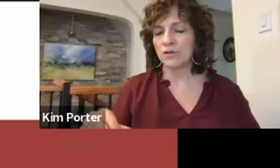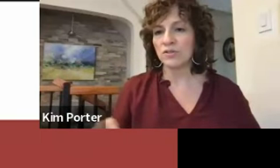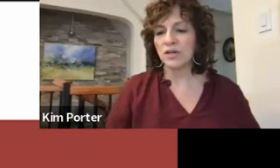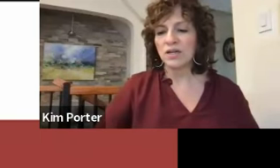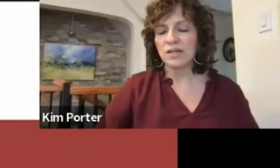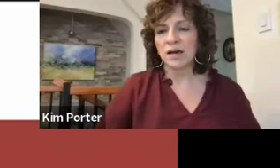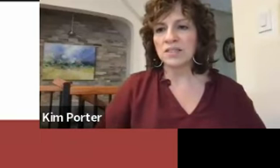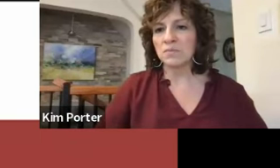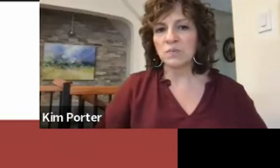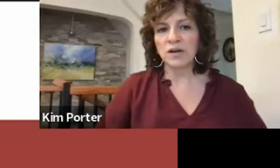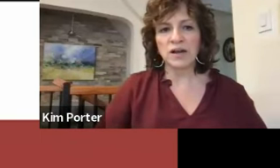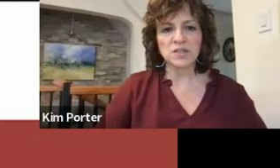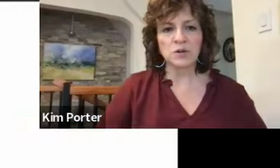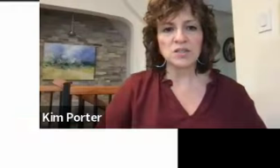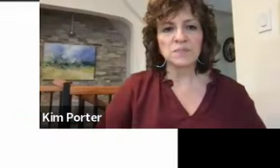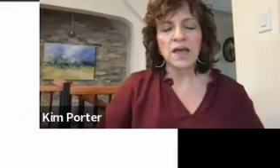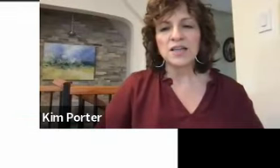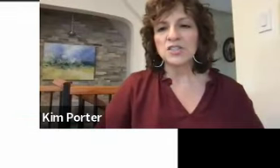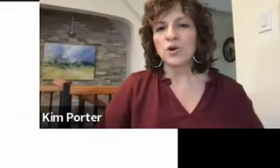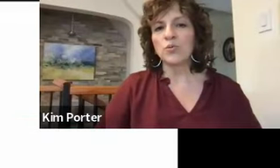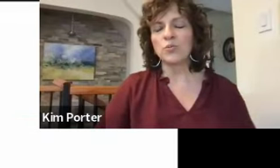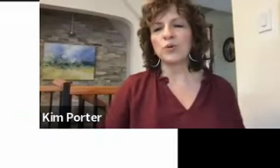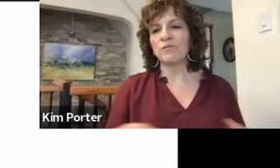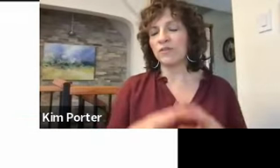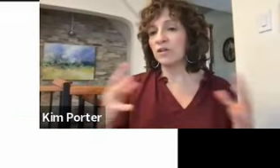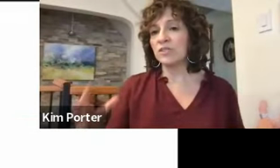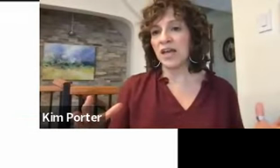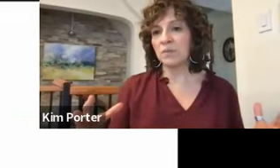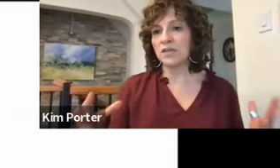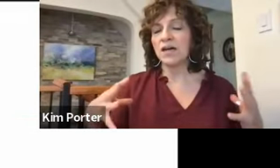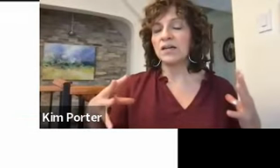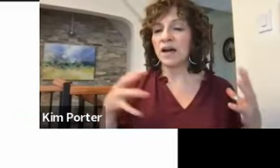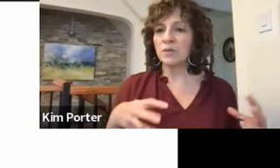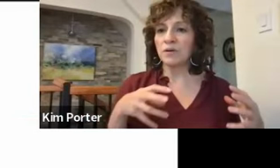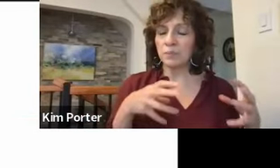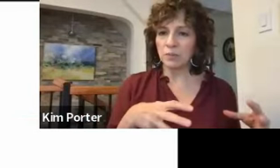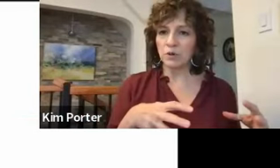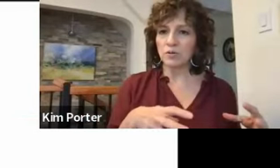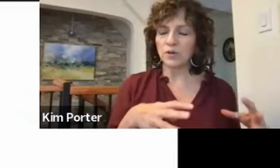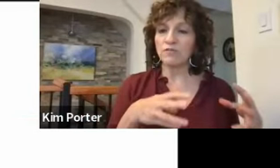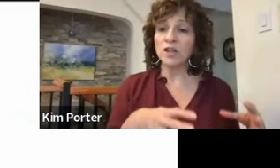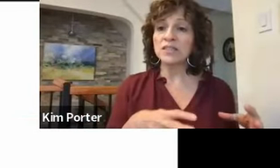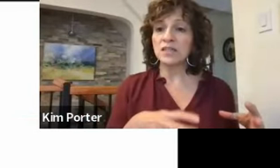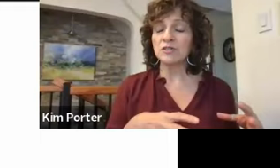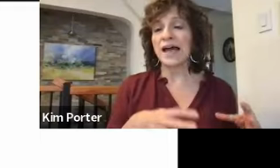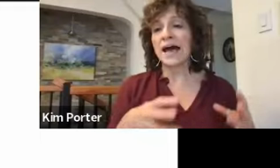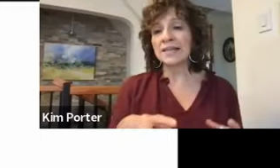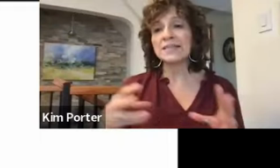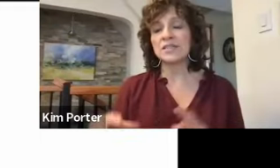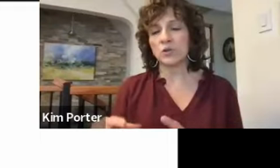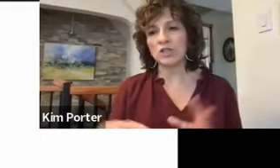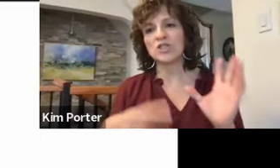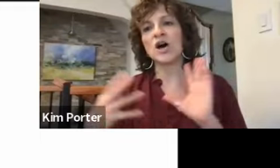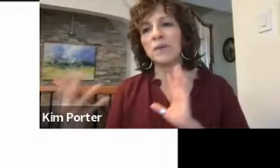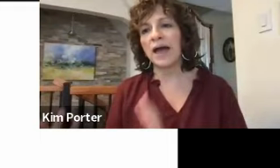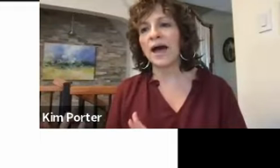all of those subject matter experts. And so we videotaped young people who volunteered to ask